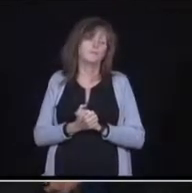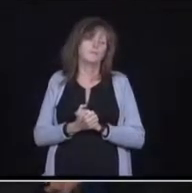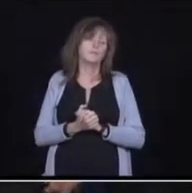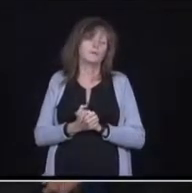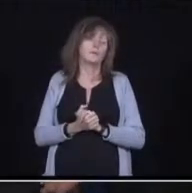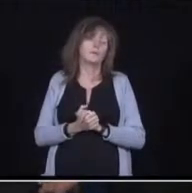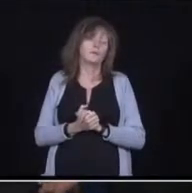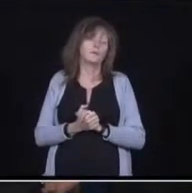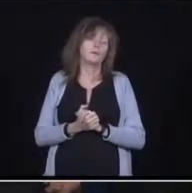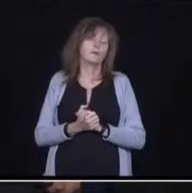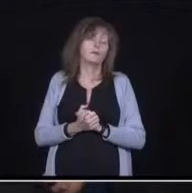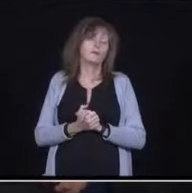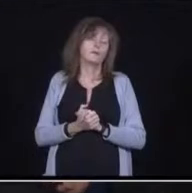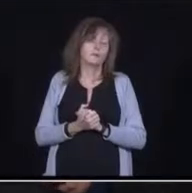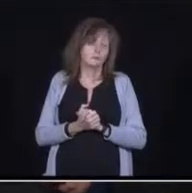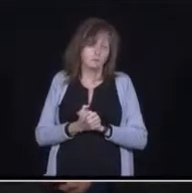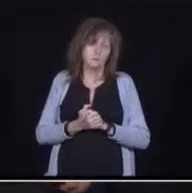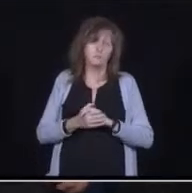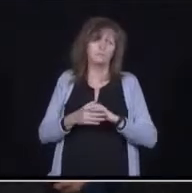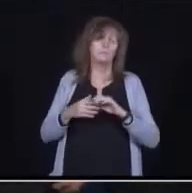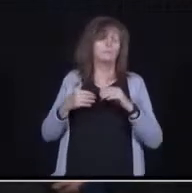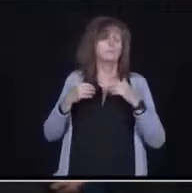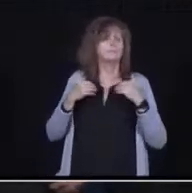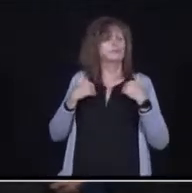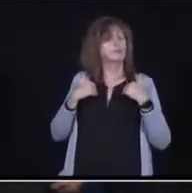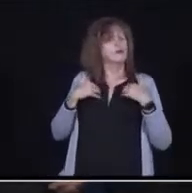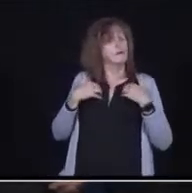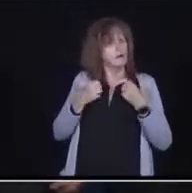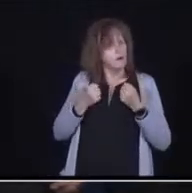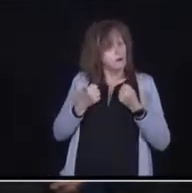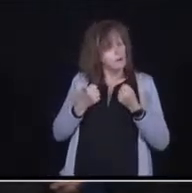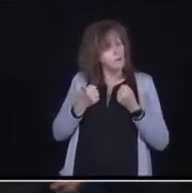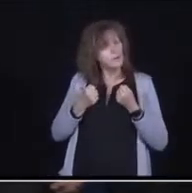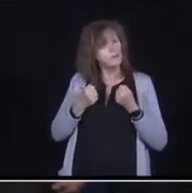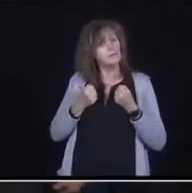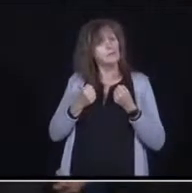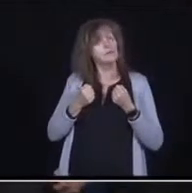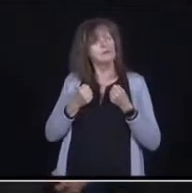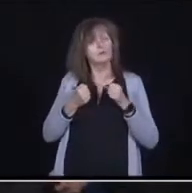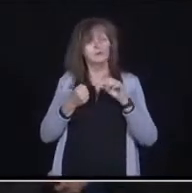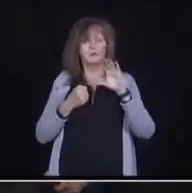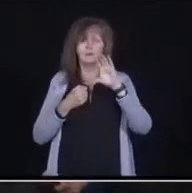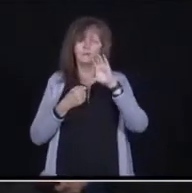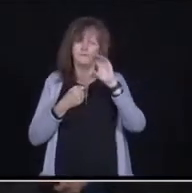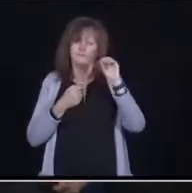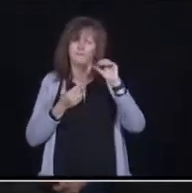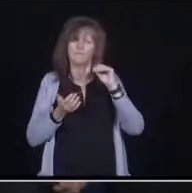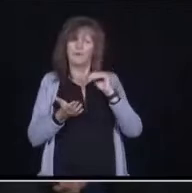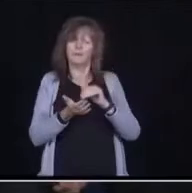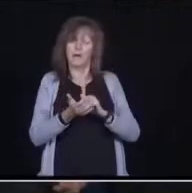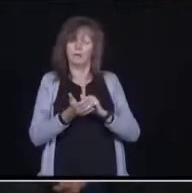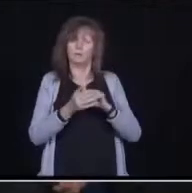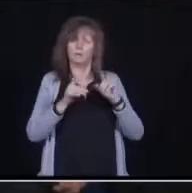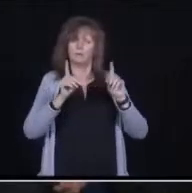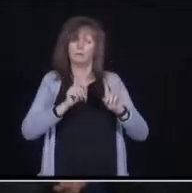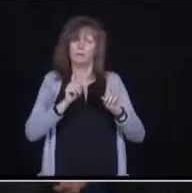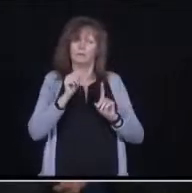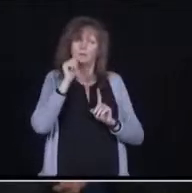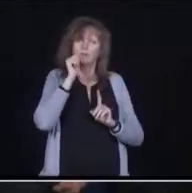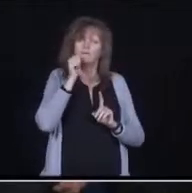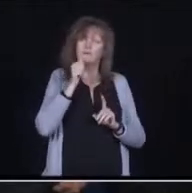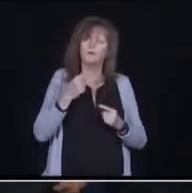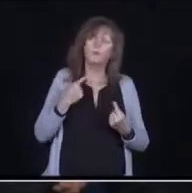to 50,000 tests a day. I'm wondering when that is going to be and what is being done to guard against